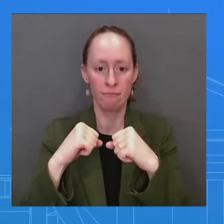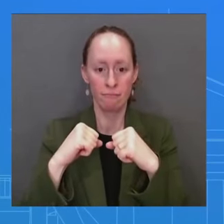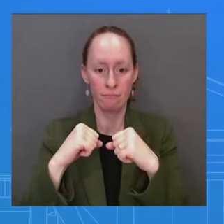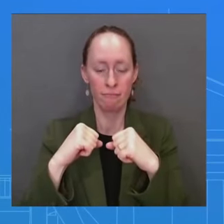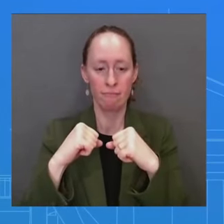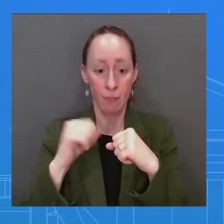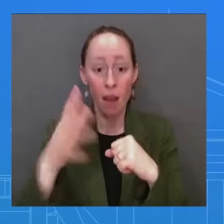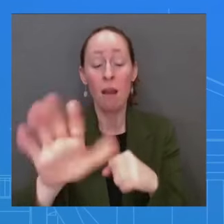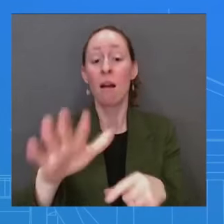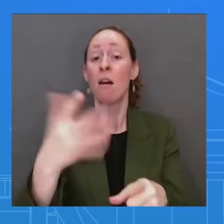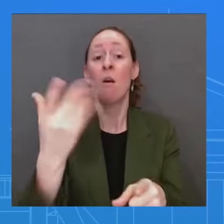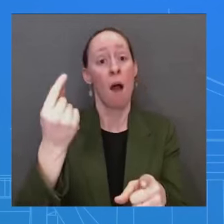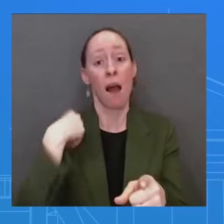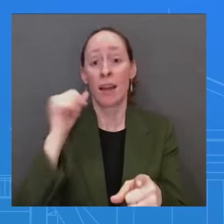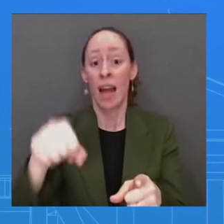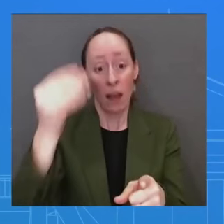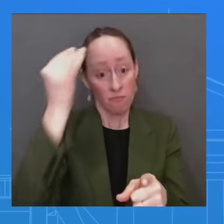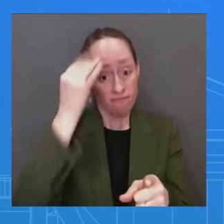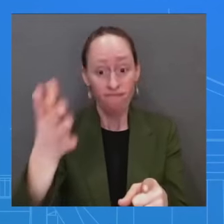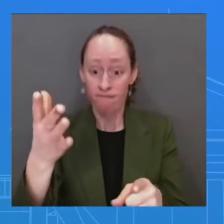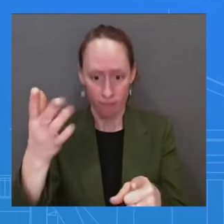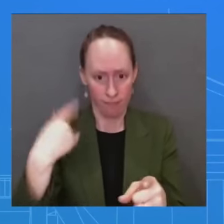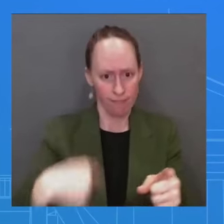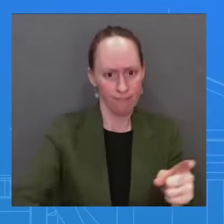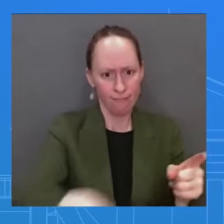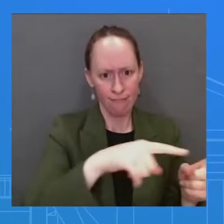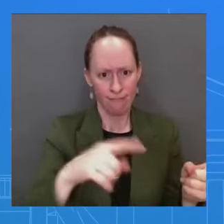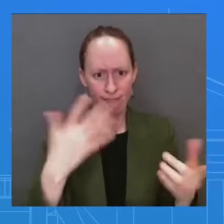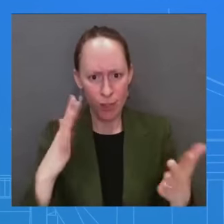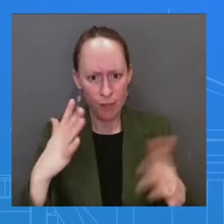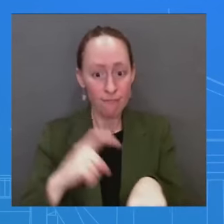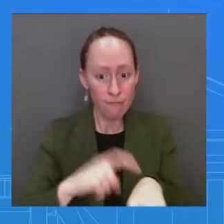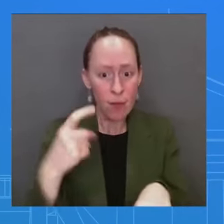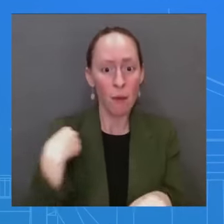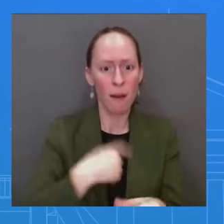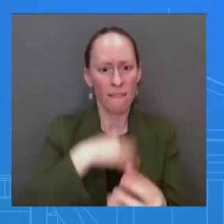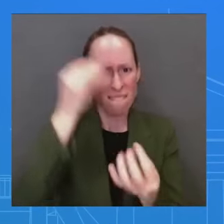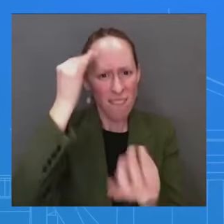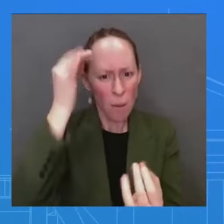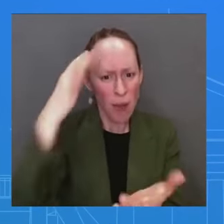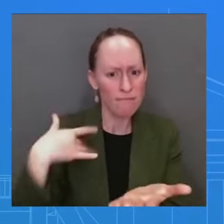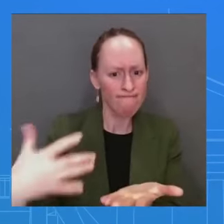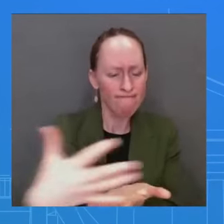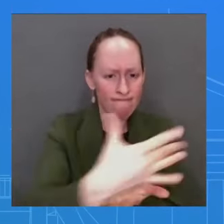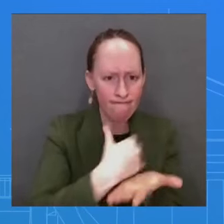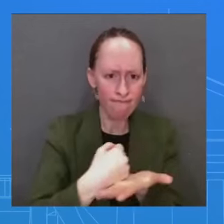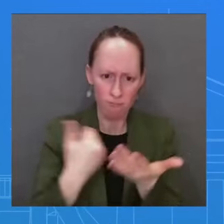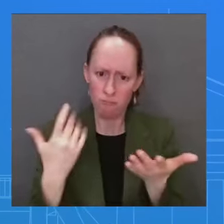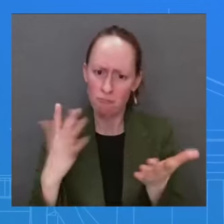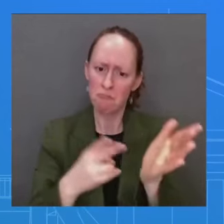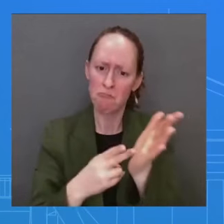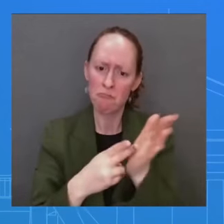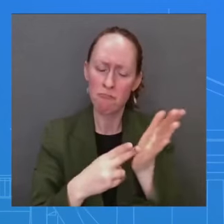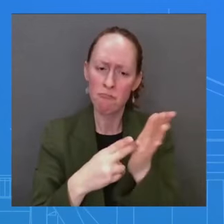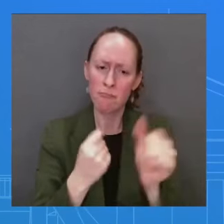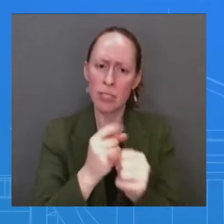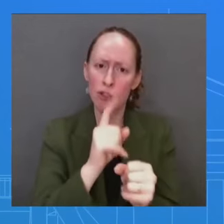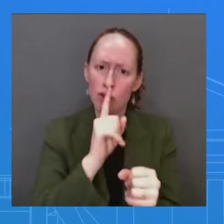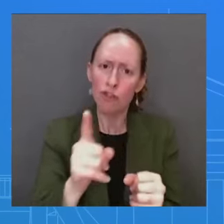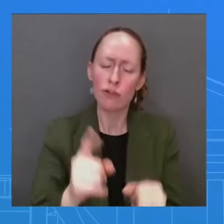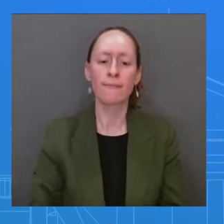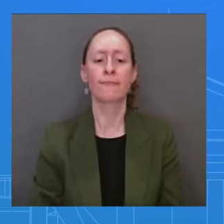that effort to try to get more information was overt, and it was genuine, and it was certainly in the spirit of making sure that we understood